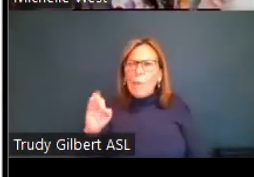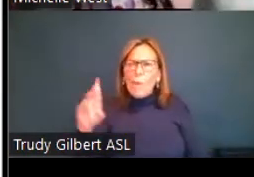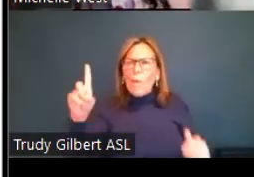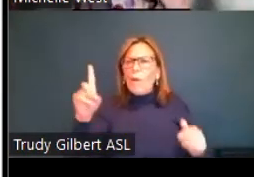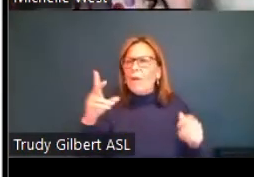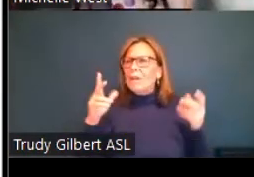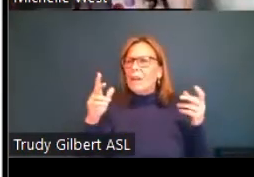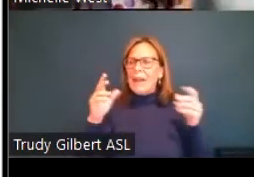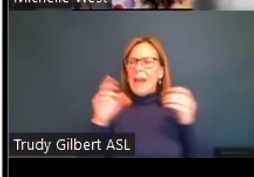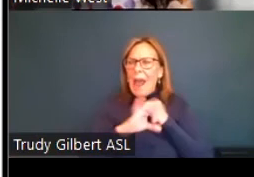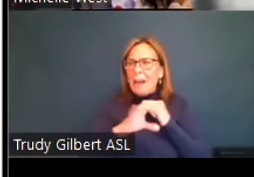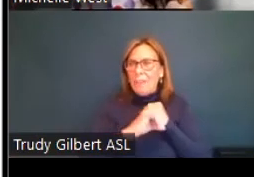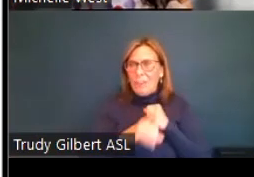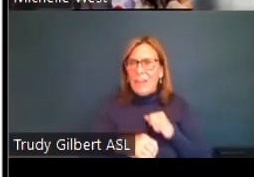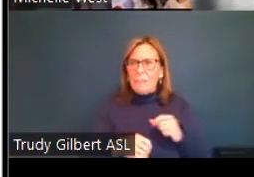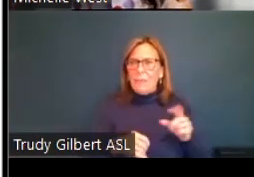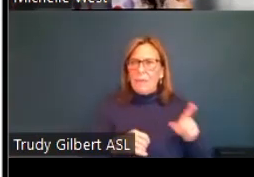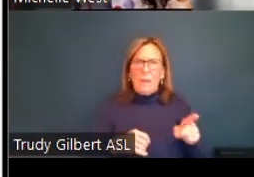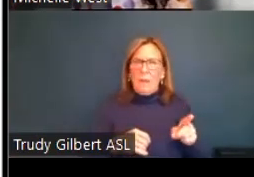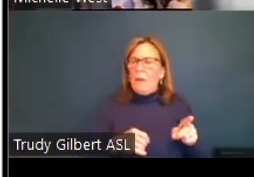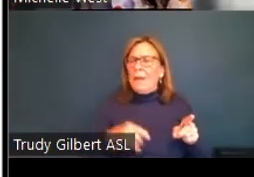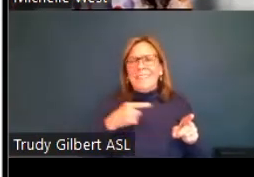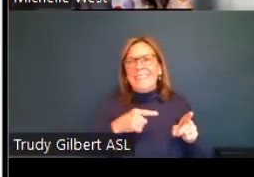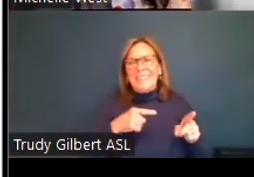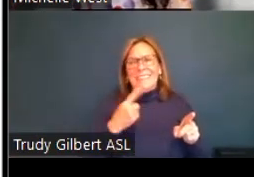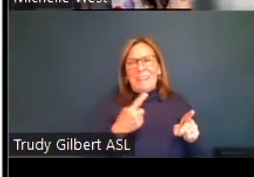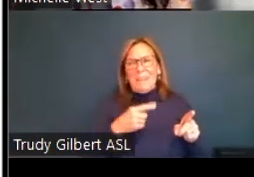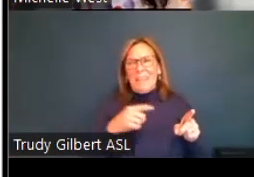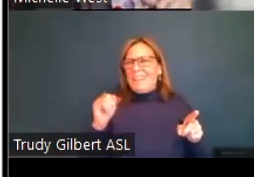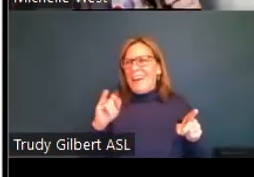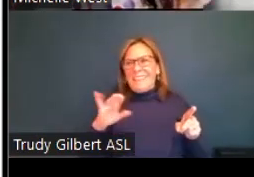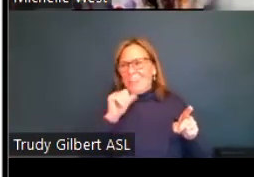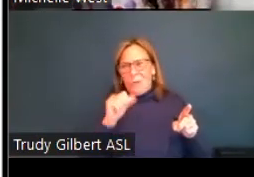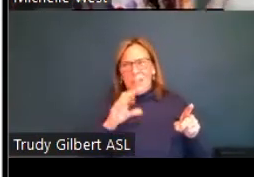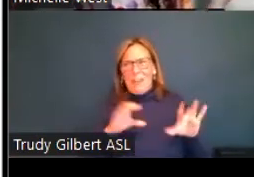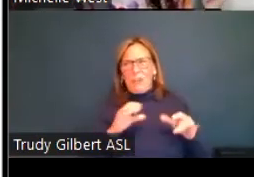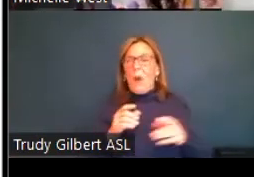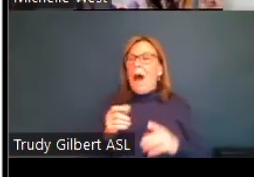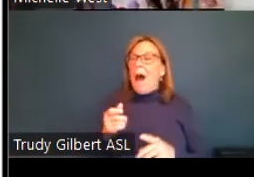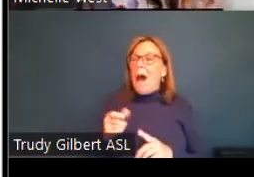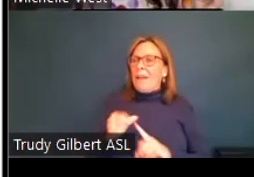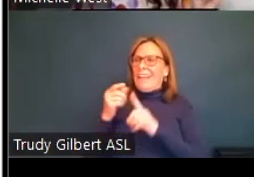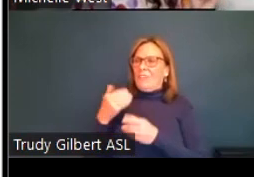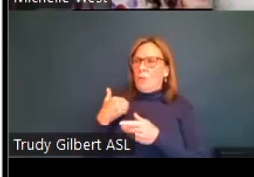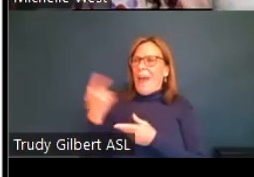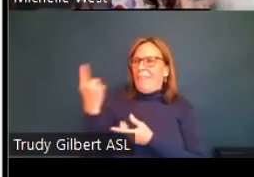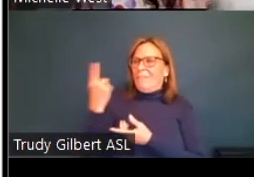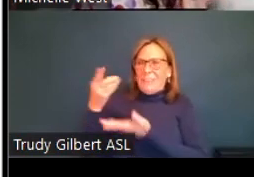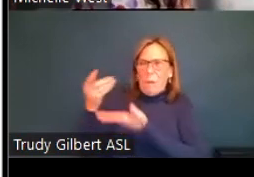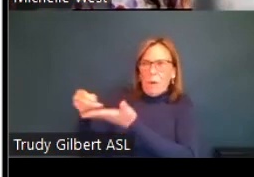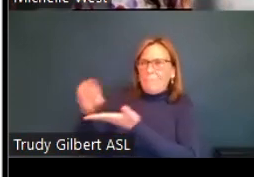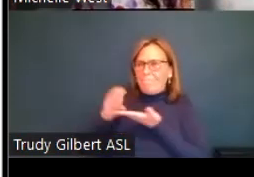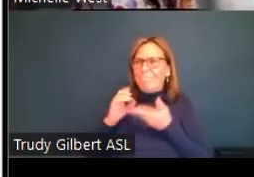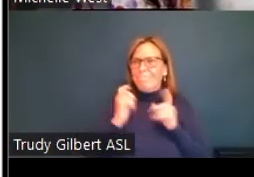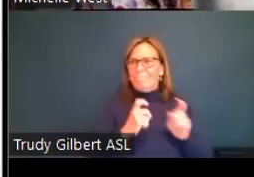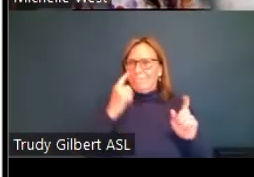investment. This is not something that centers would do unless you have a revenue producing arm. And then street is